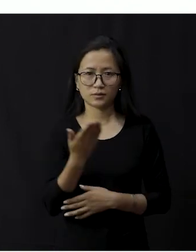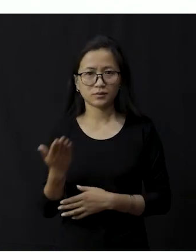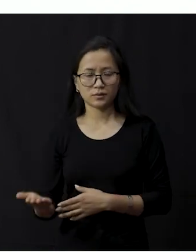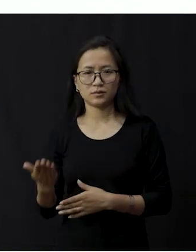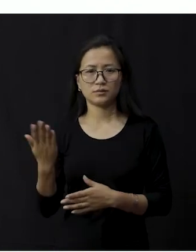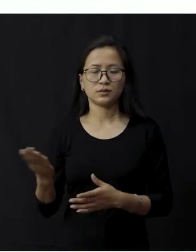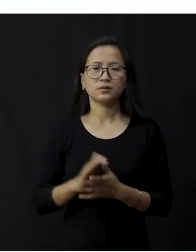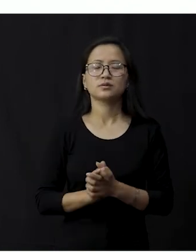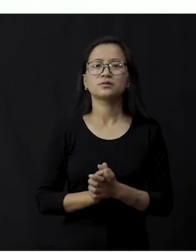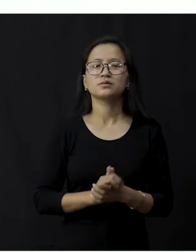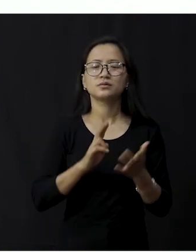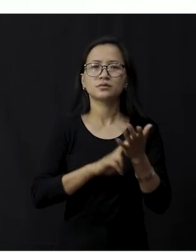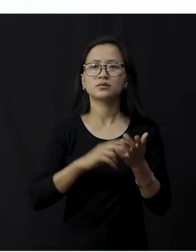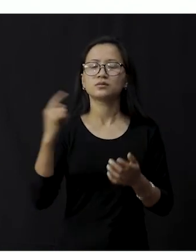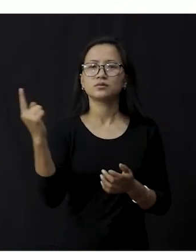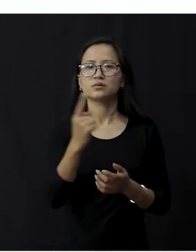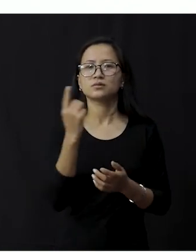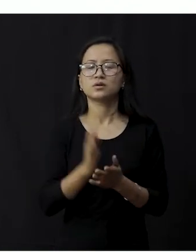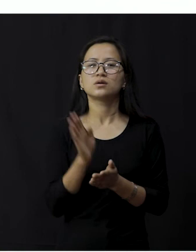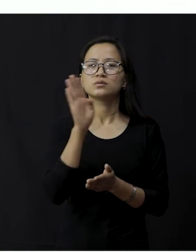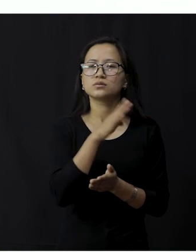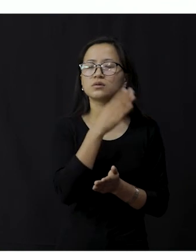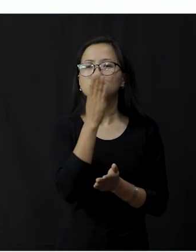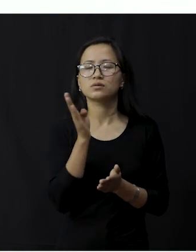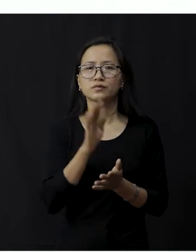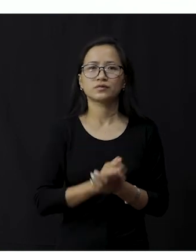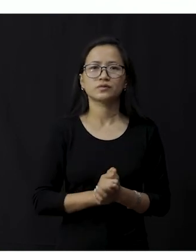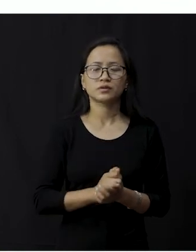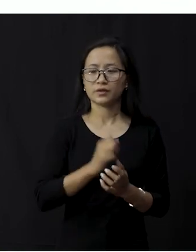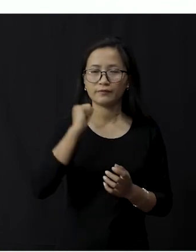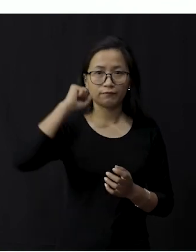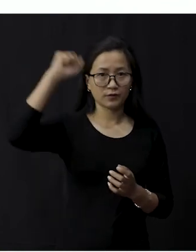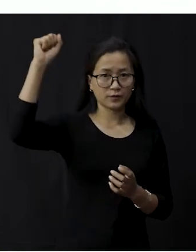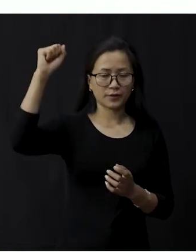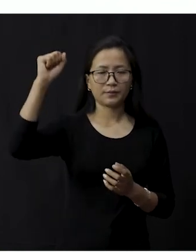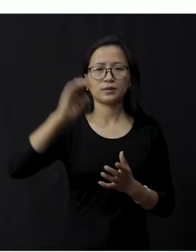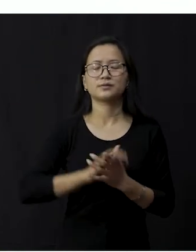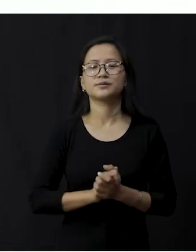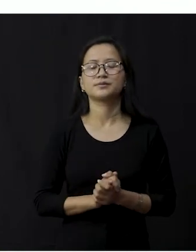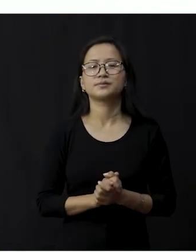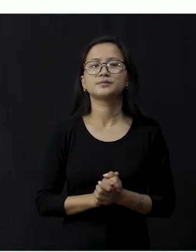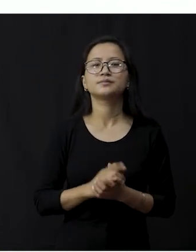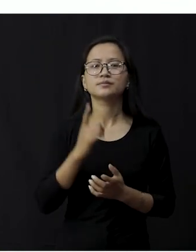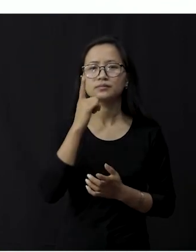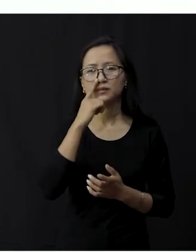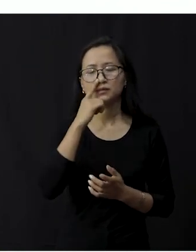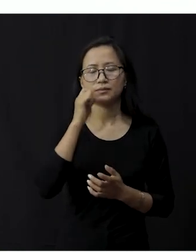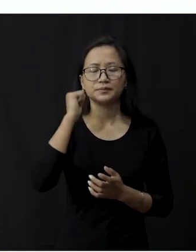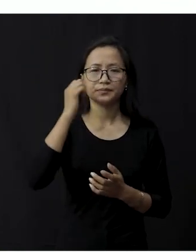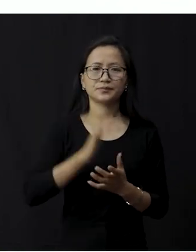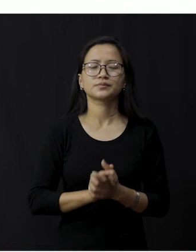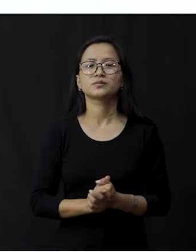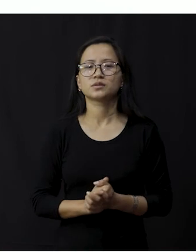Gana Mana. National song of India is Vande Mataram. National animal